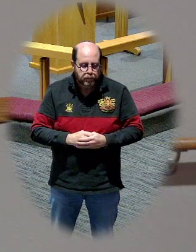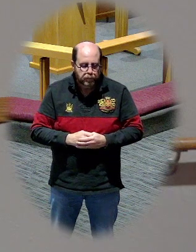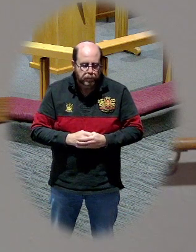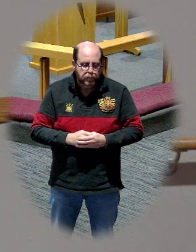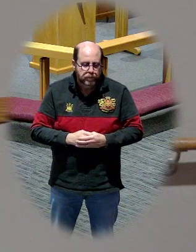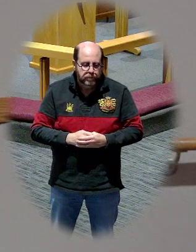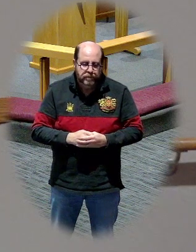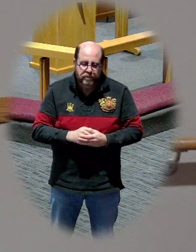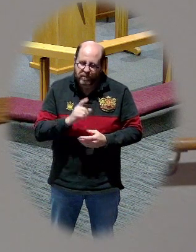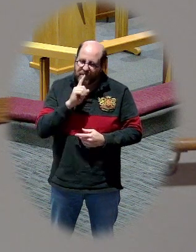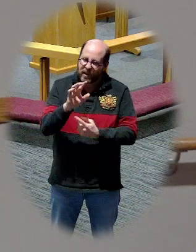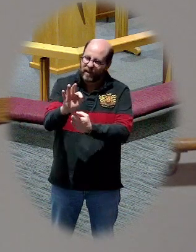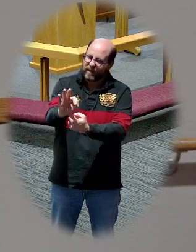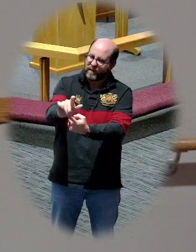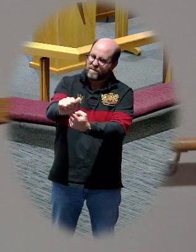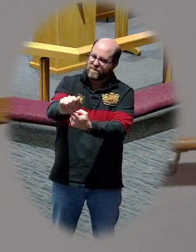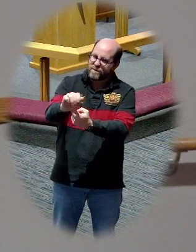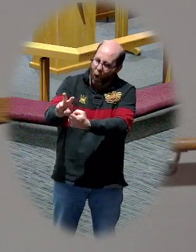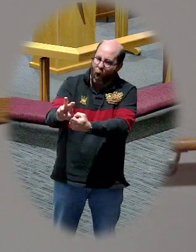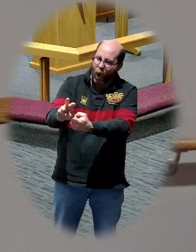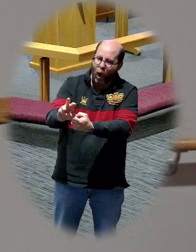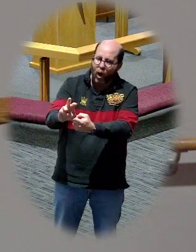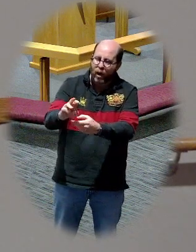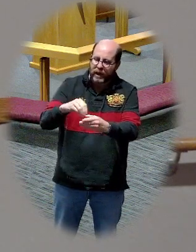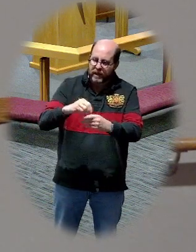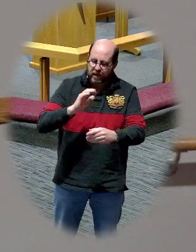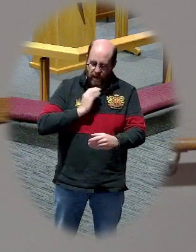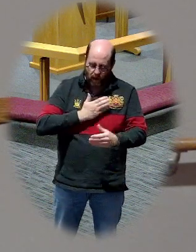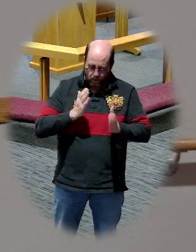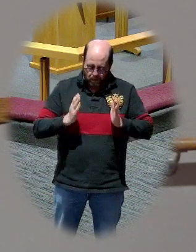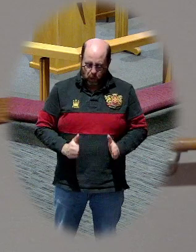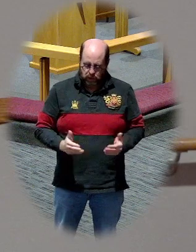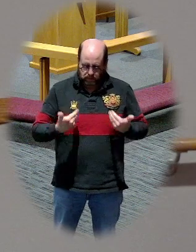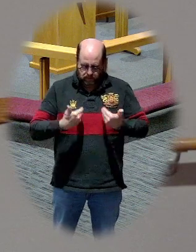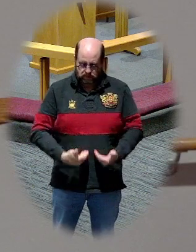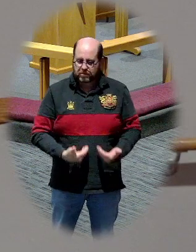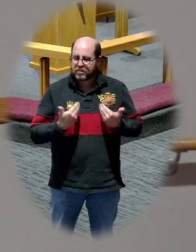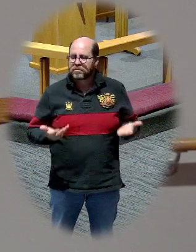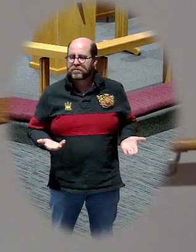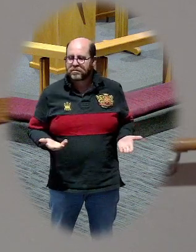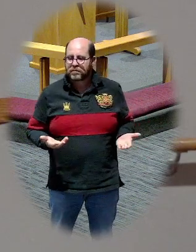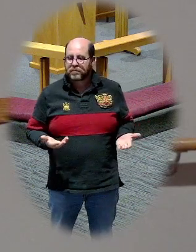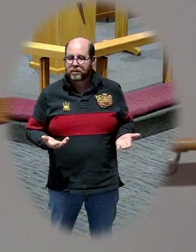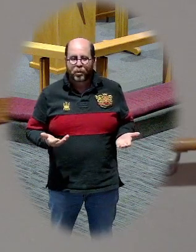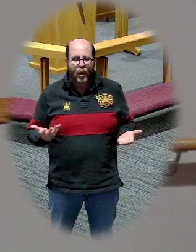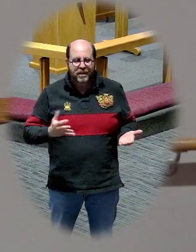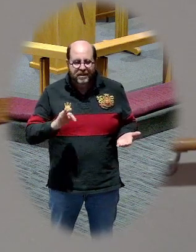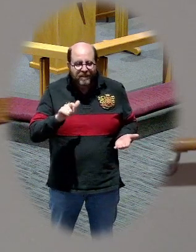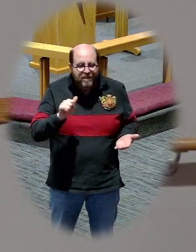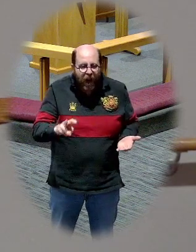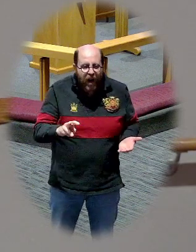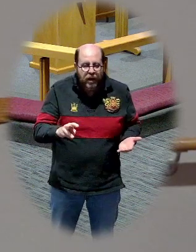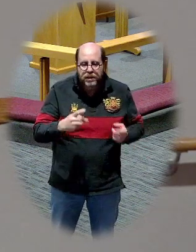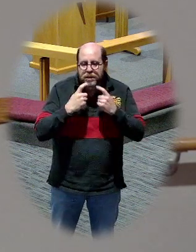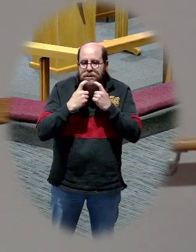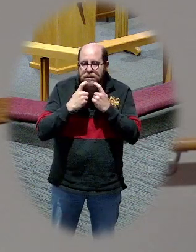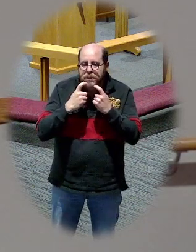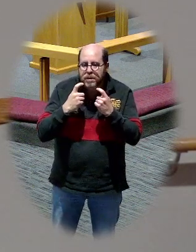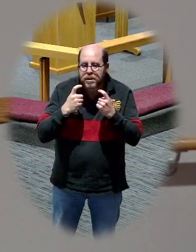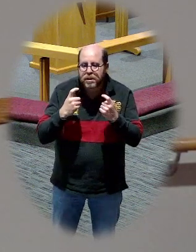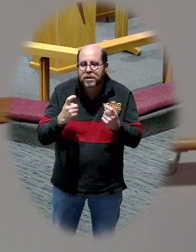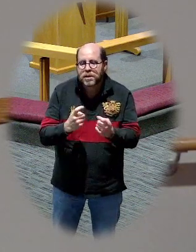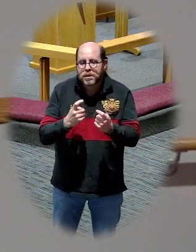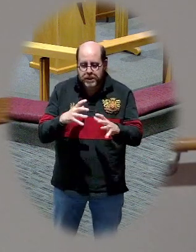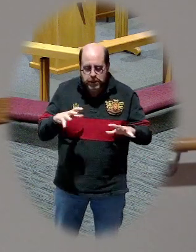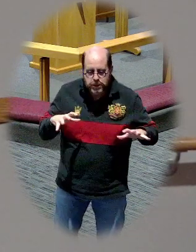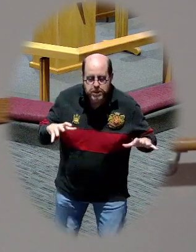It's a flaw in our person. It's sin actively at work in